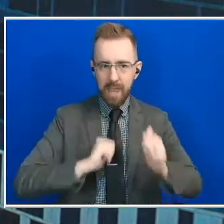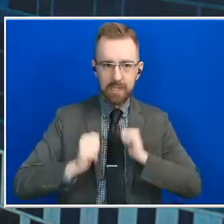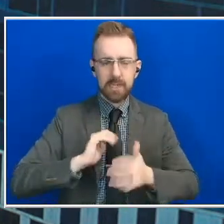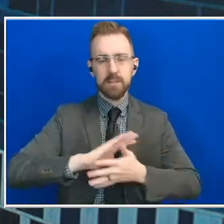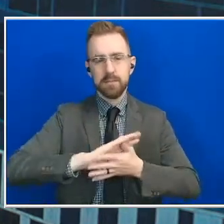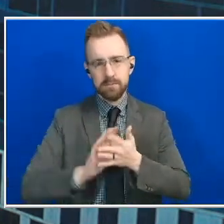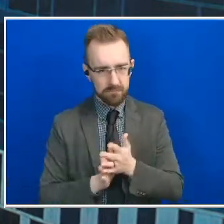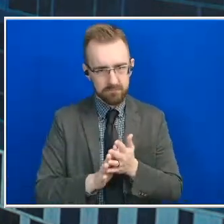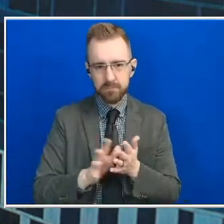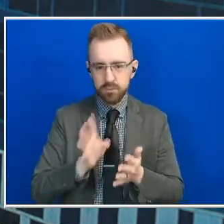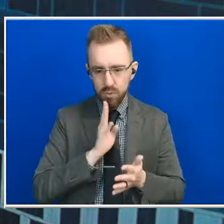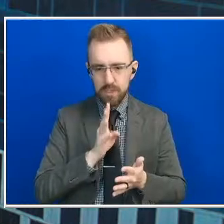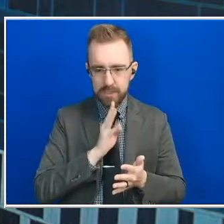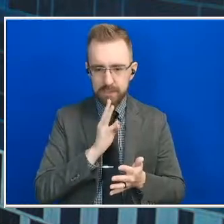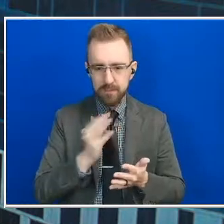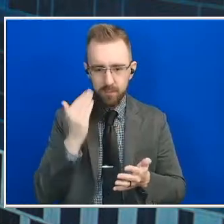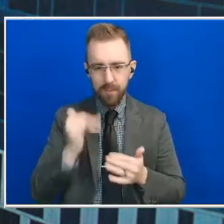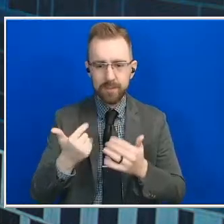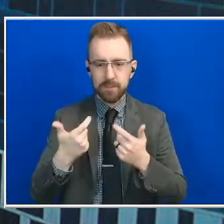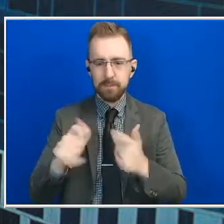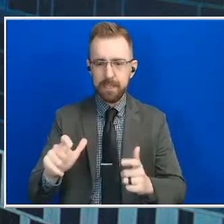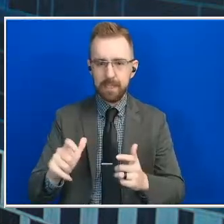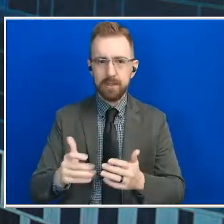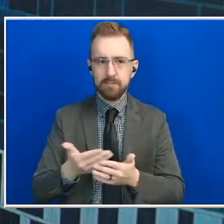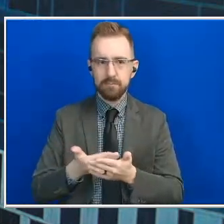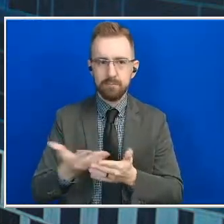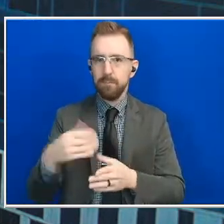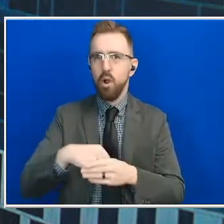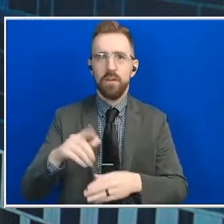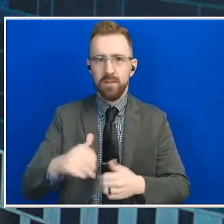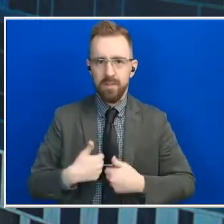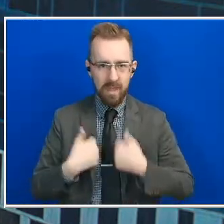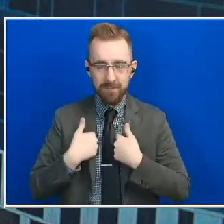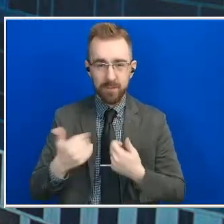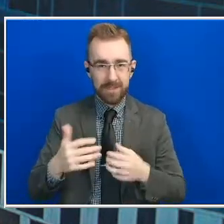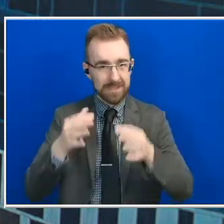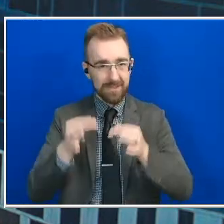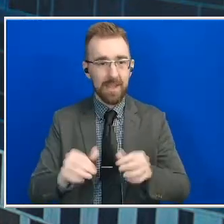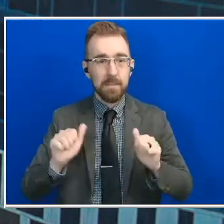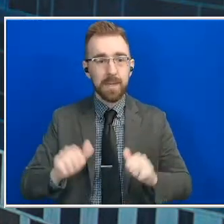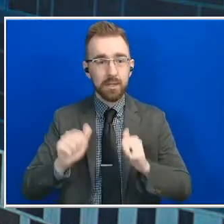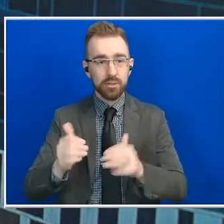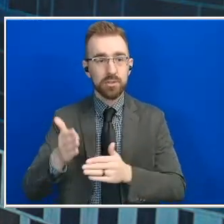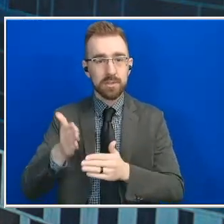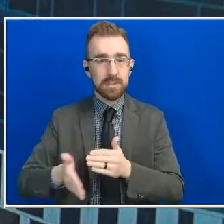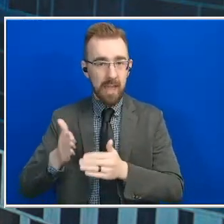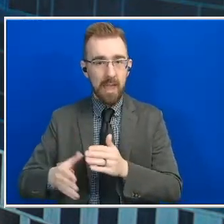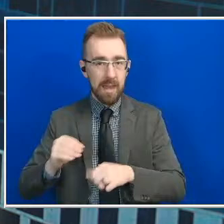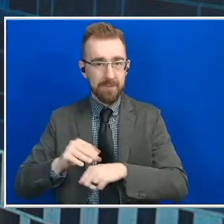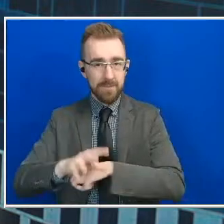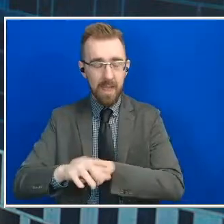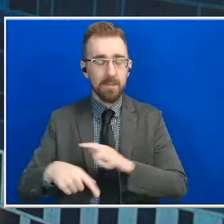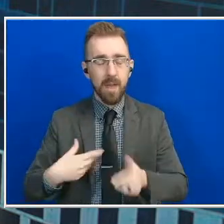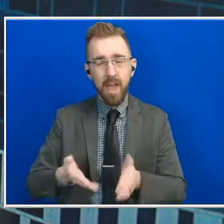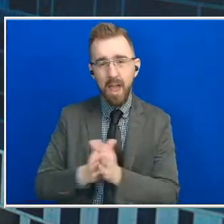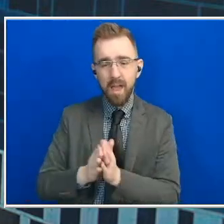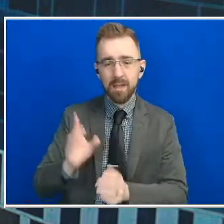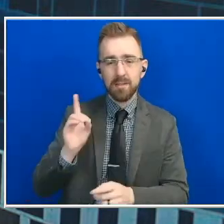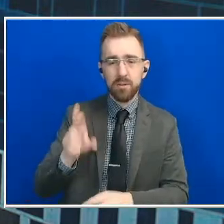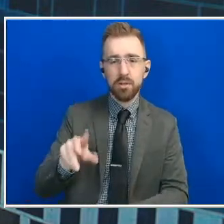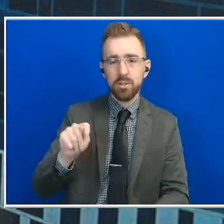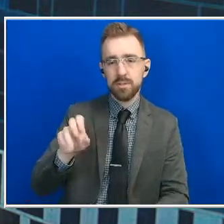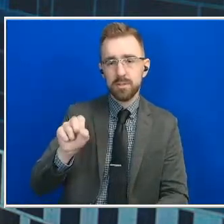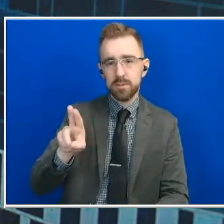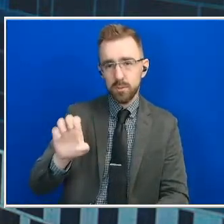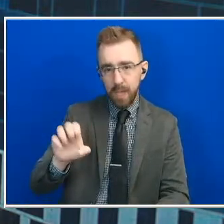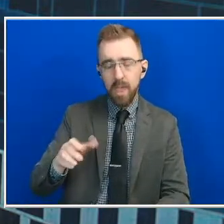a big part of anybody's life. So it is definitely a potential side effect, but I asked Dr. Sue before my first surgery, and he said